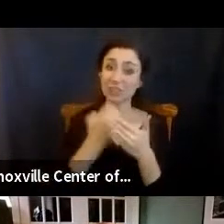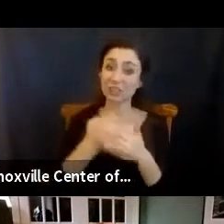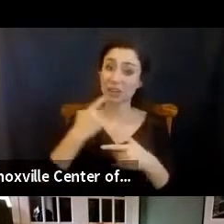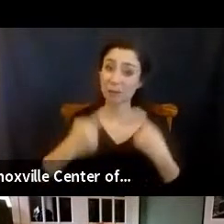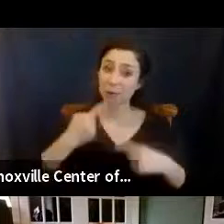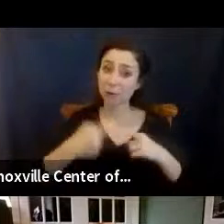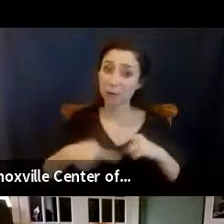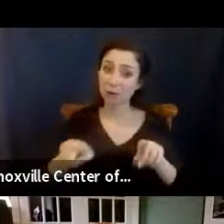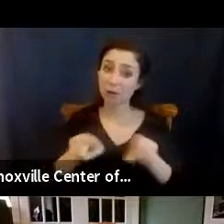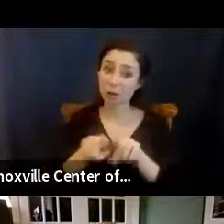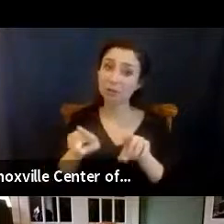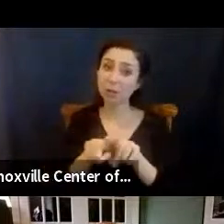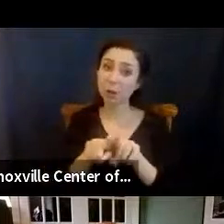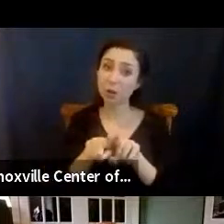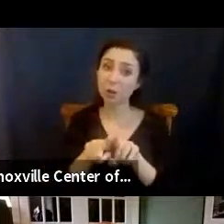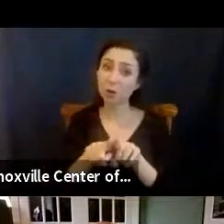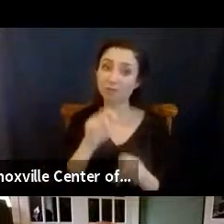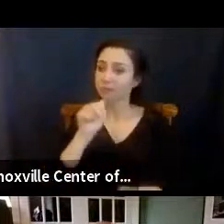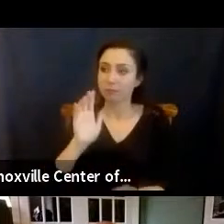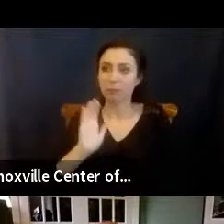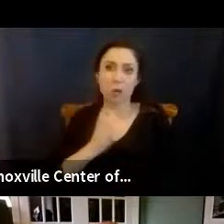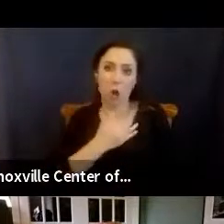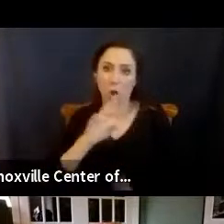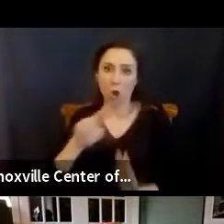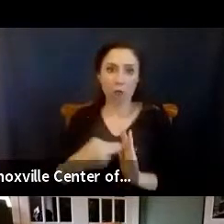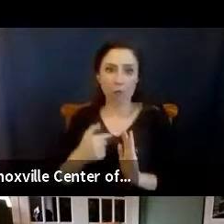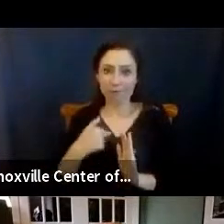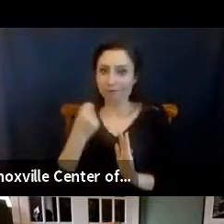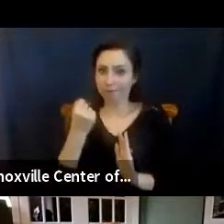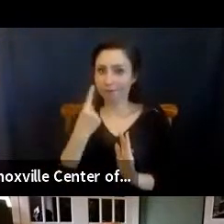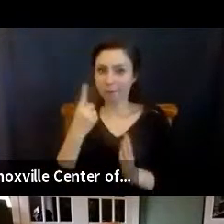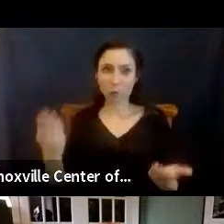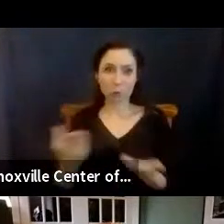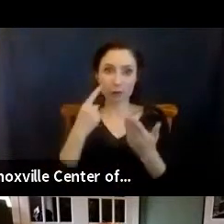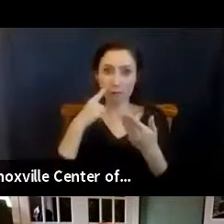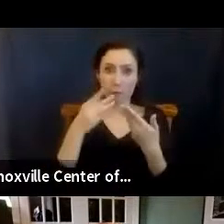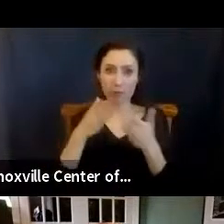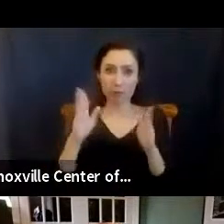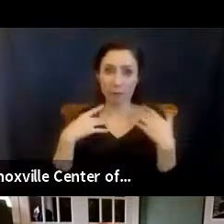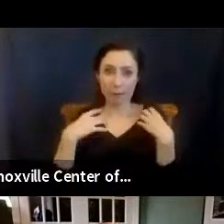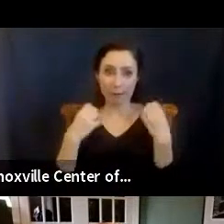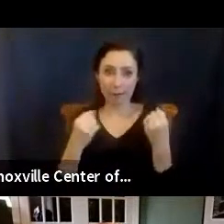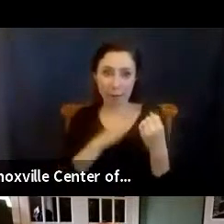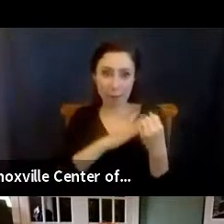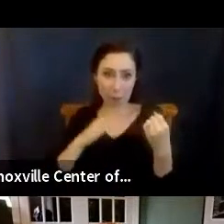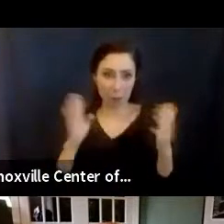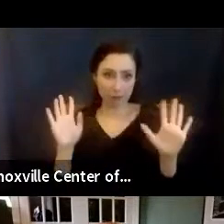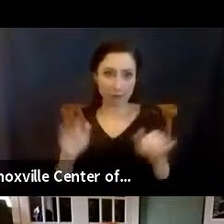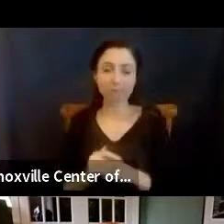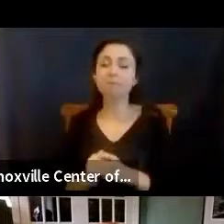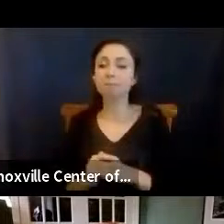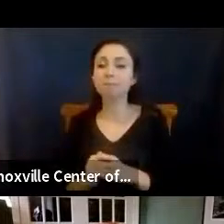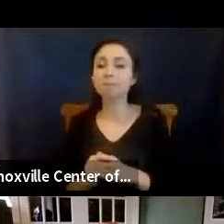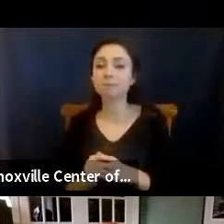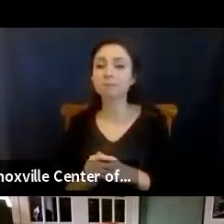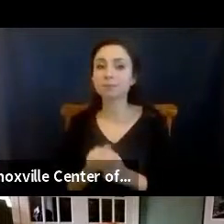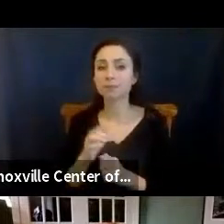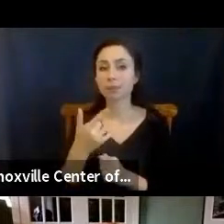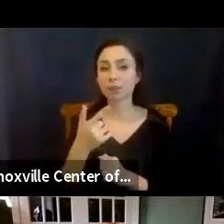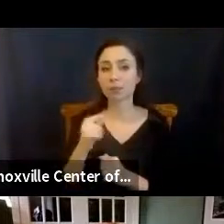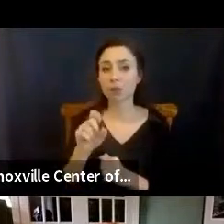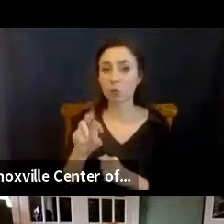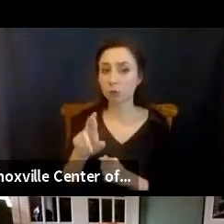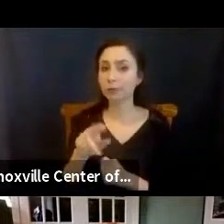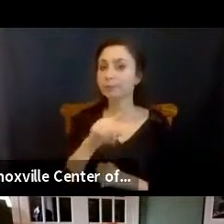way, which is not our role. And I understand that. We're here as a public health board. So one comment I would have